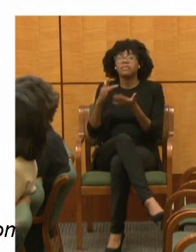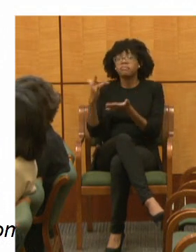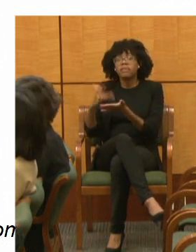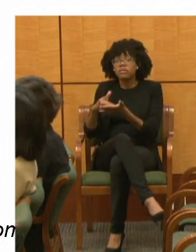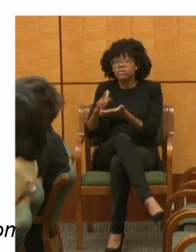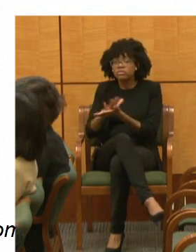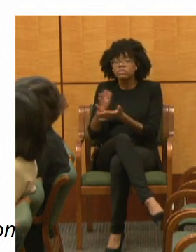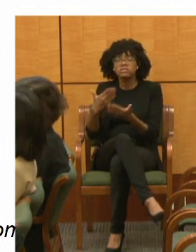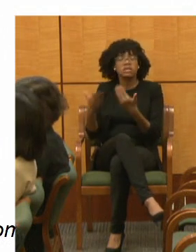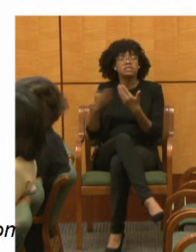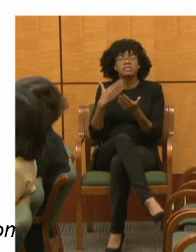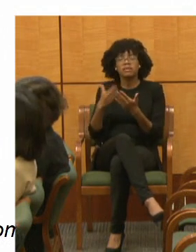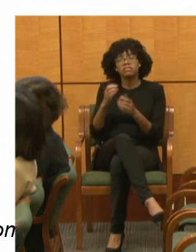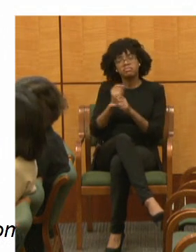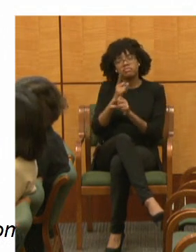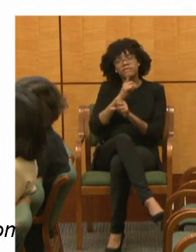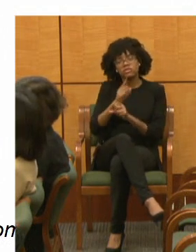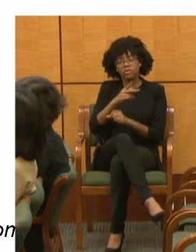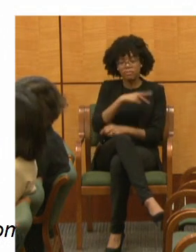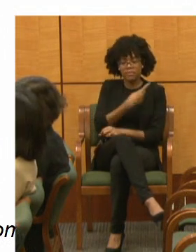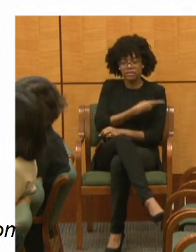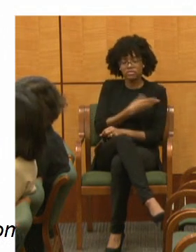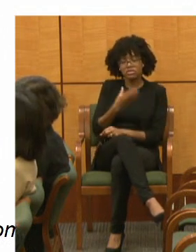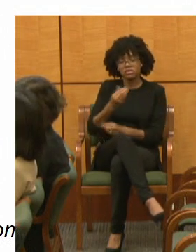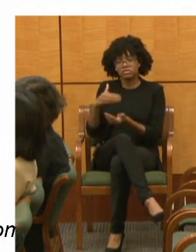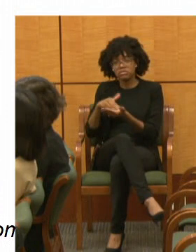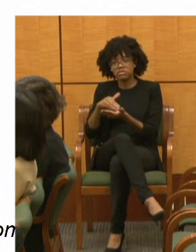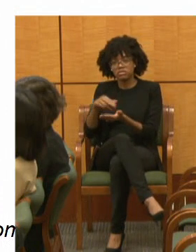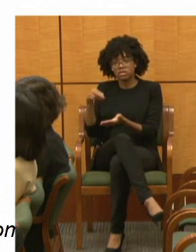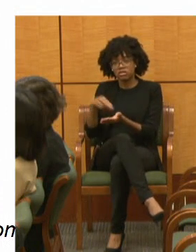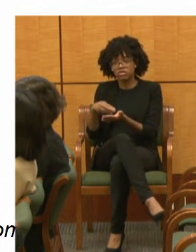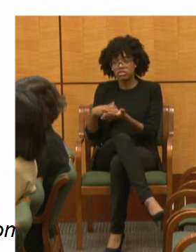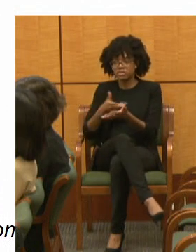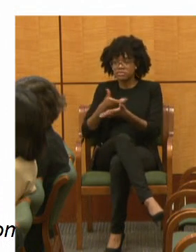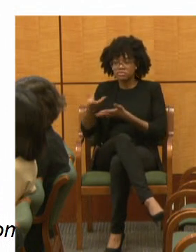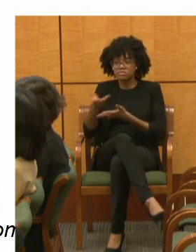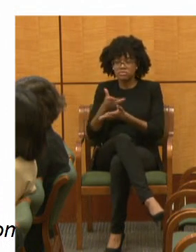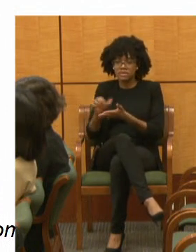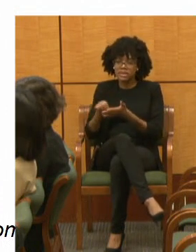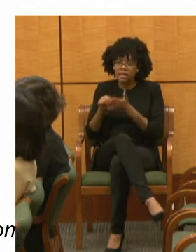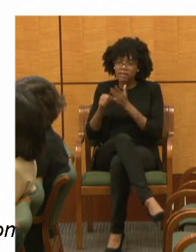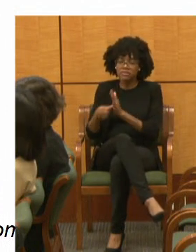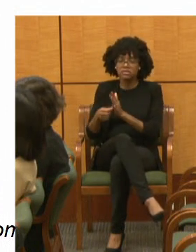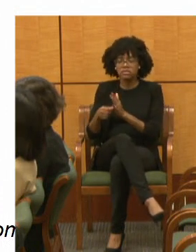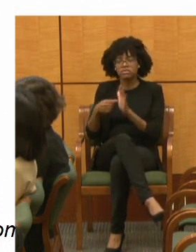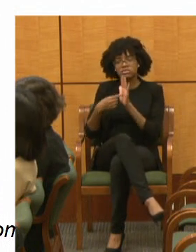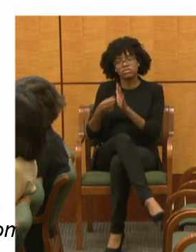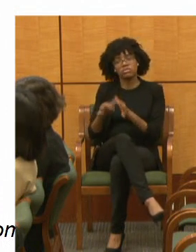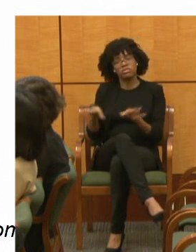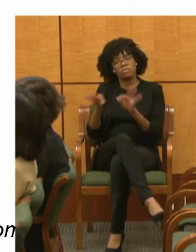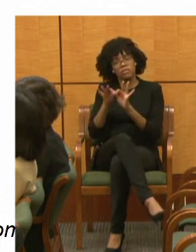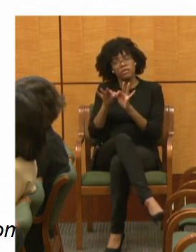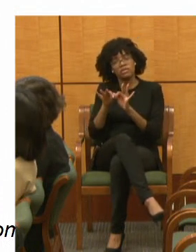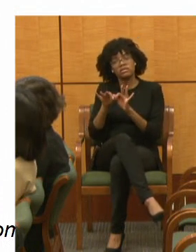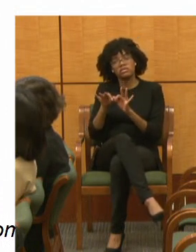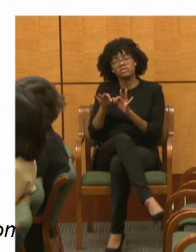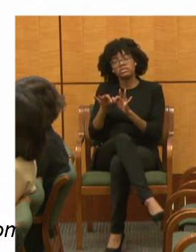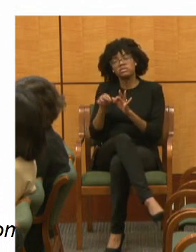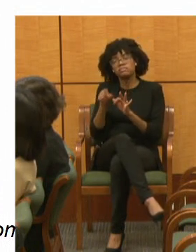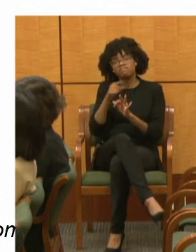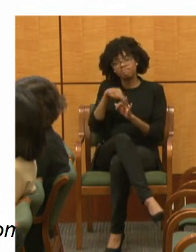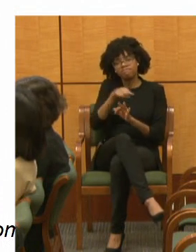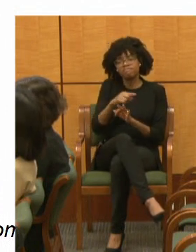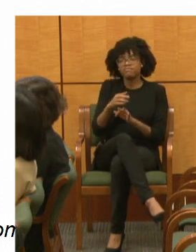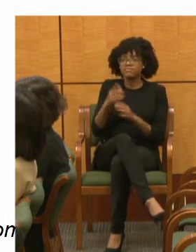care, bedside manner of patient interaction is emphasized. And that is very important to our patients receiving success in their